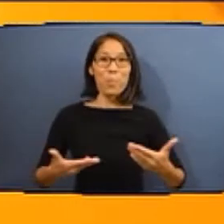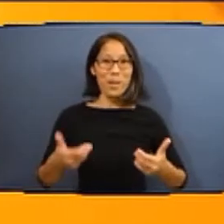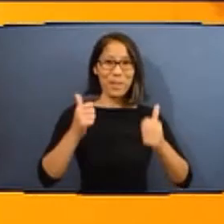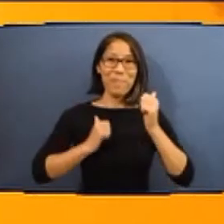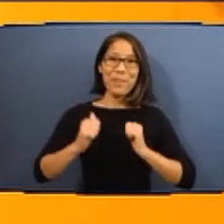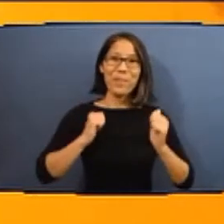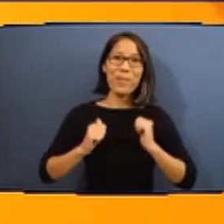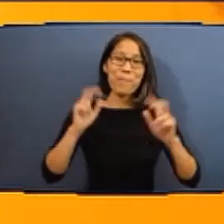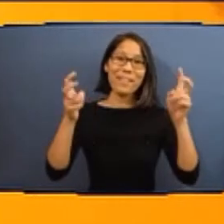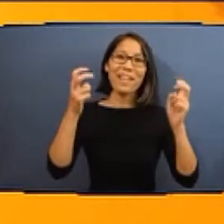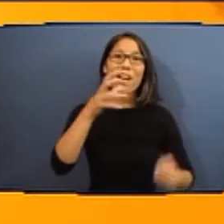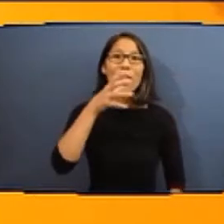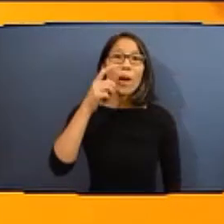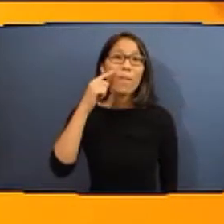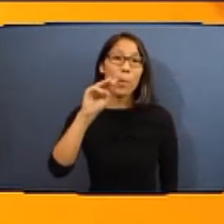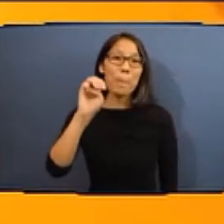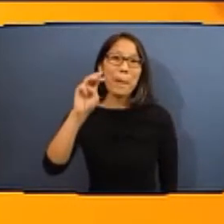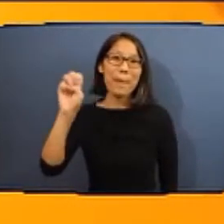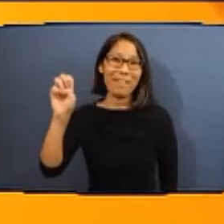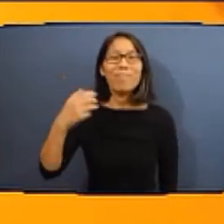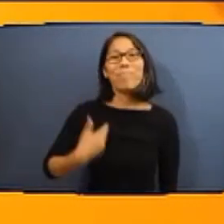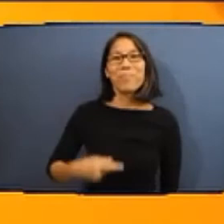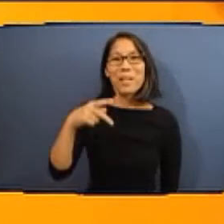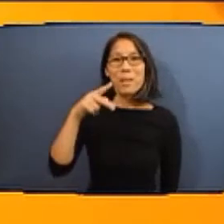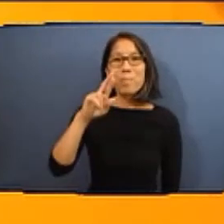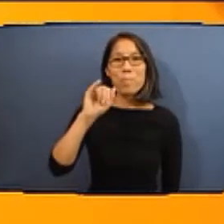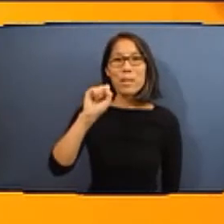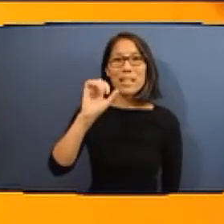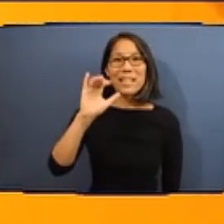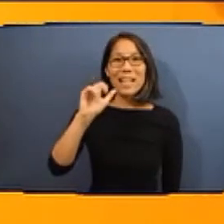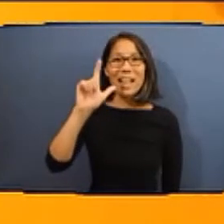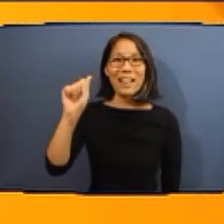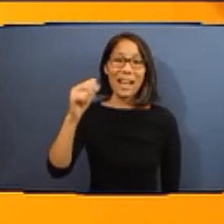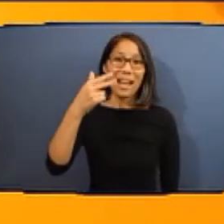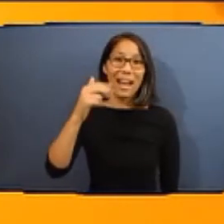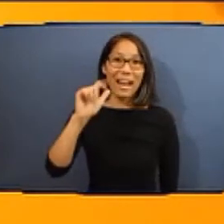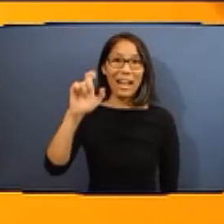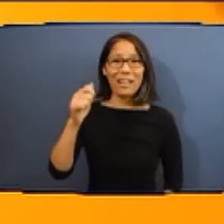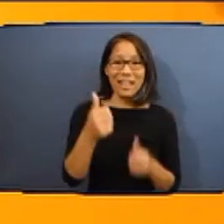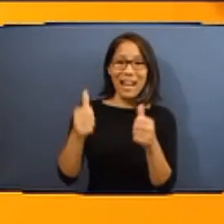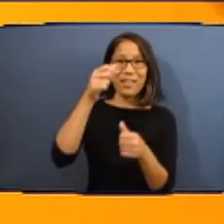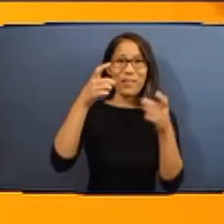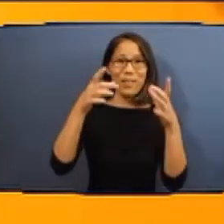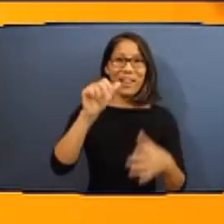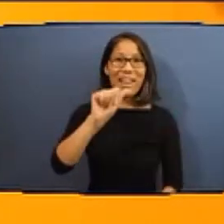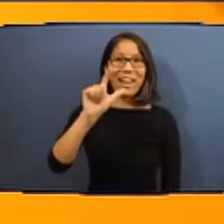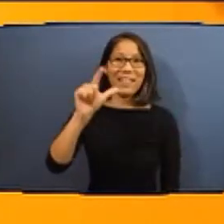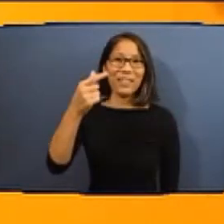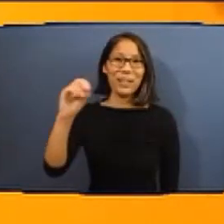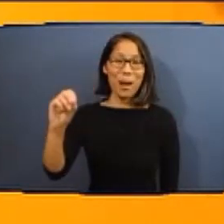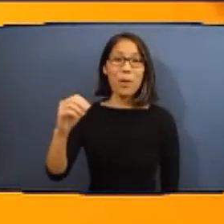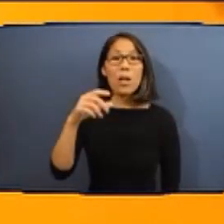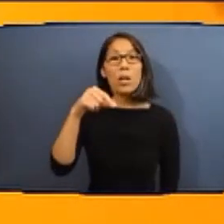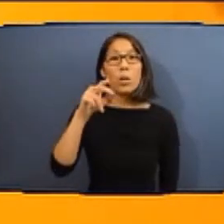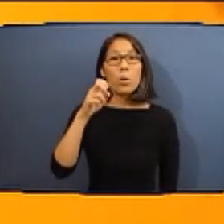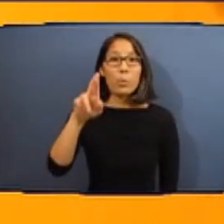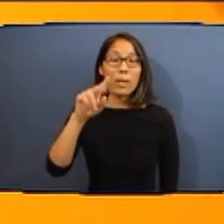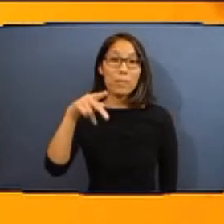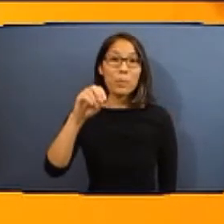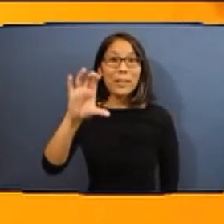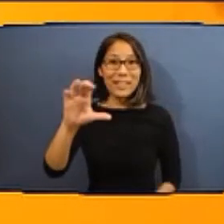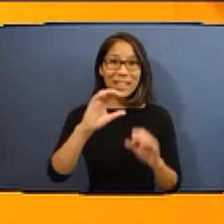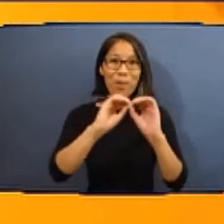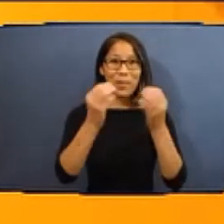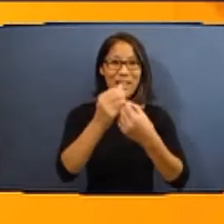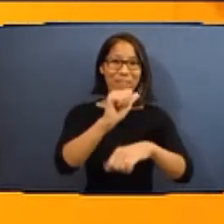Welcome to the performance of A Farm for Mimi. I am Priscilla Hell, the executive director of allgo, a queer people of color organization based in Austin,